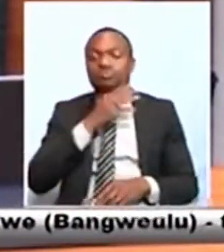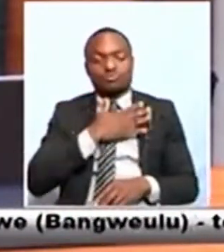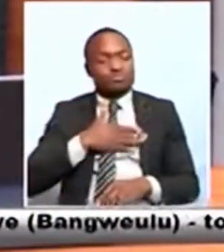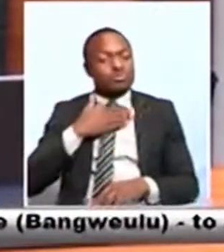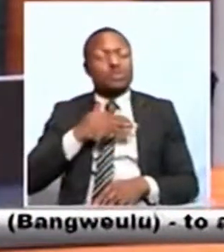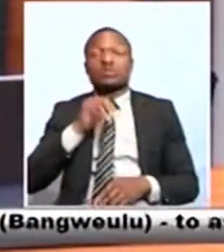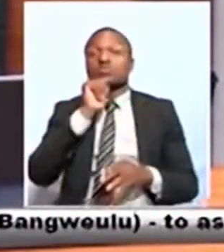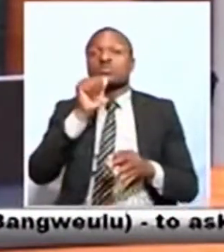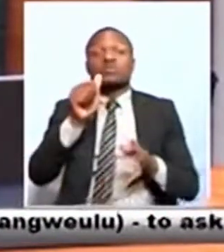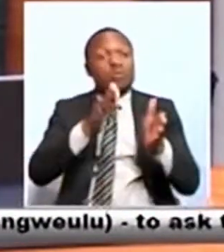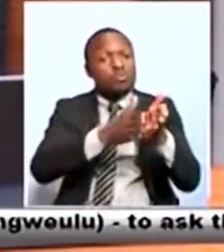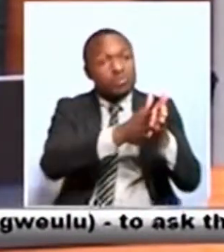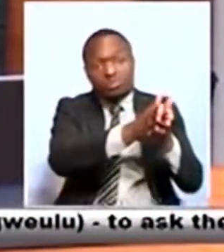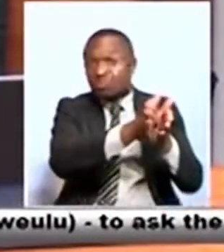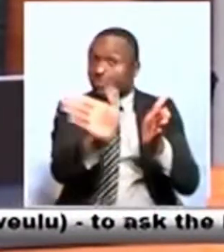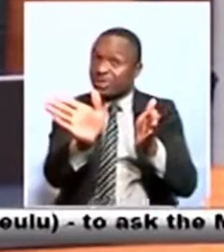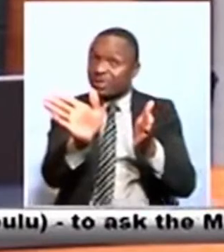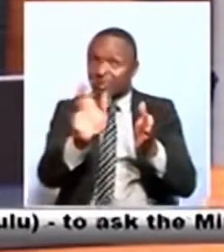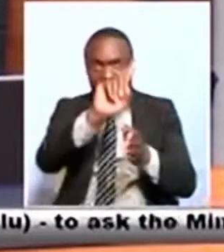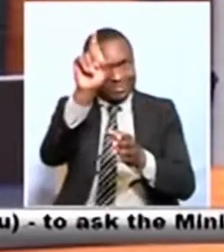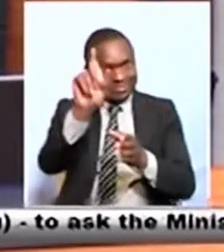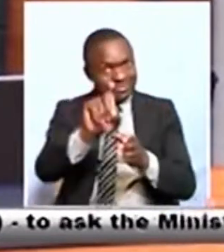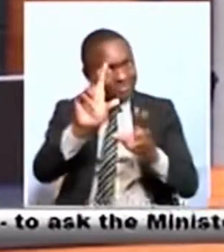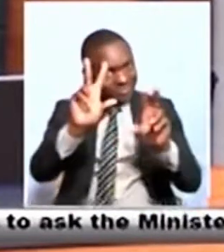away from the question.